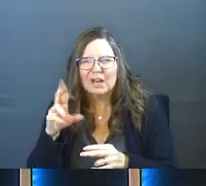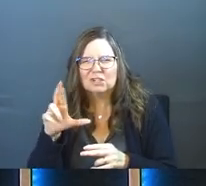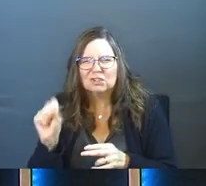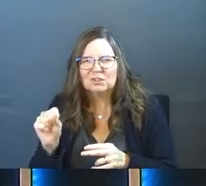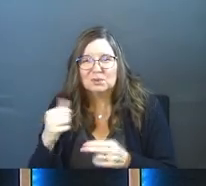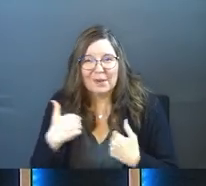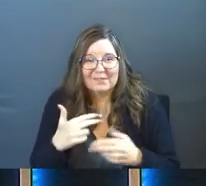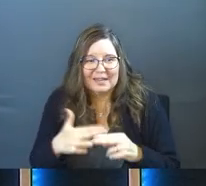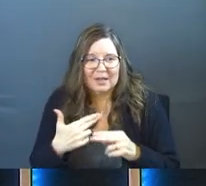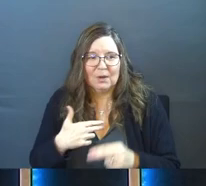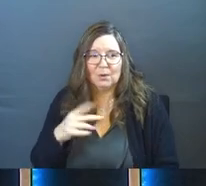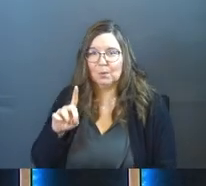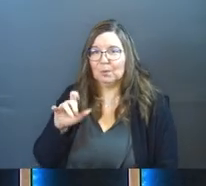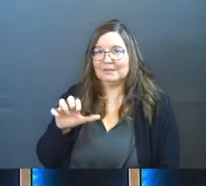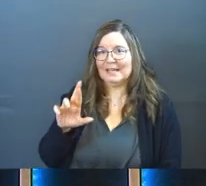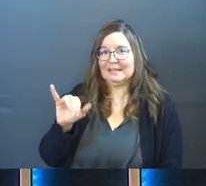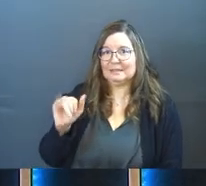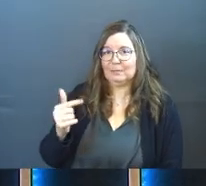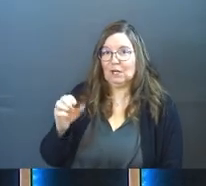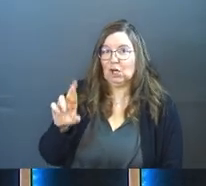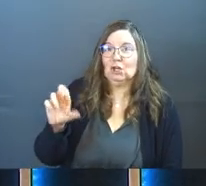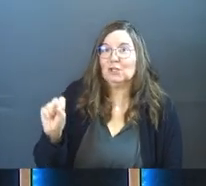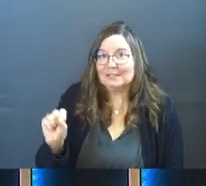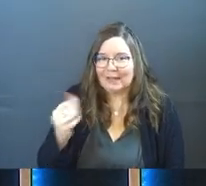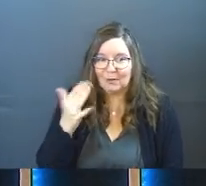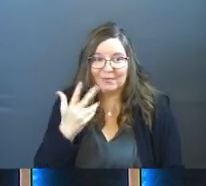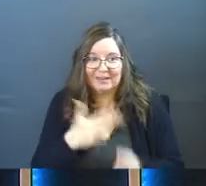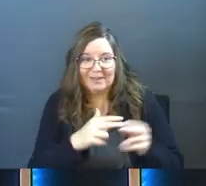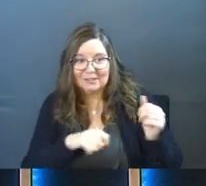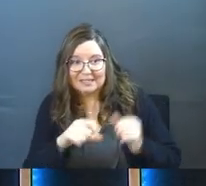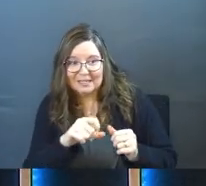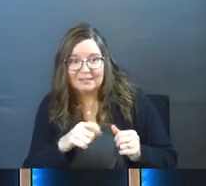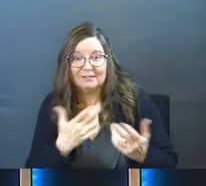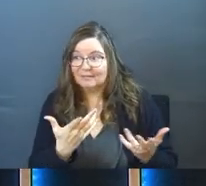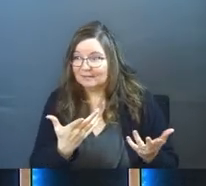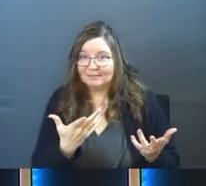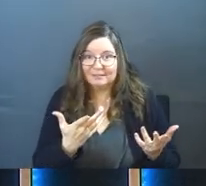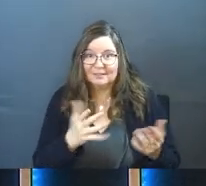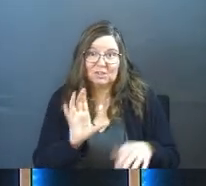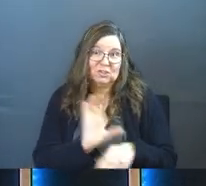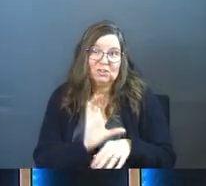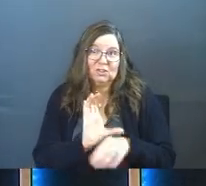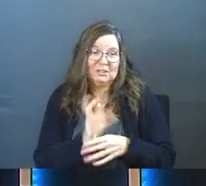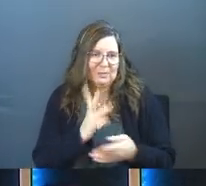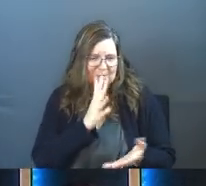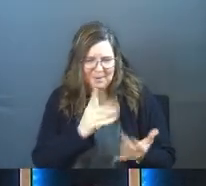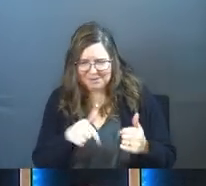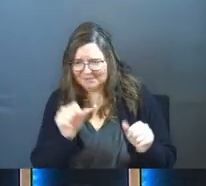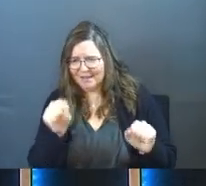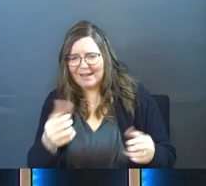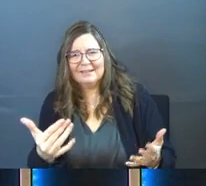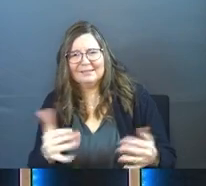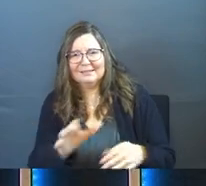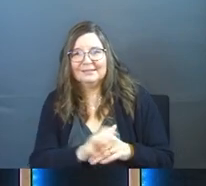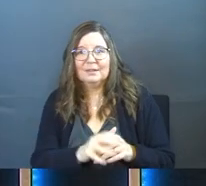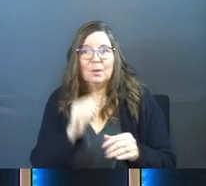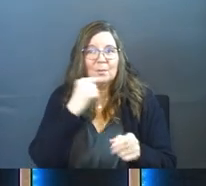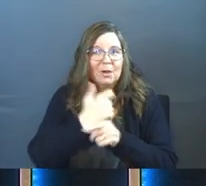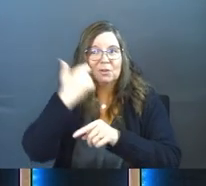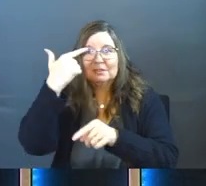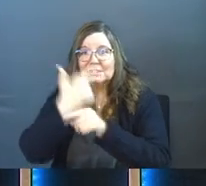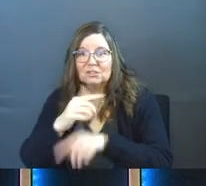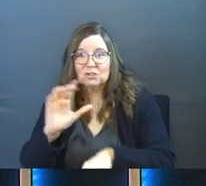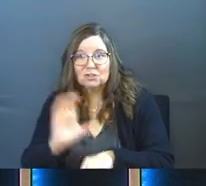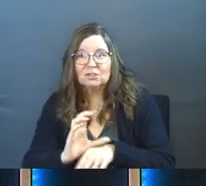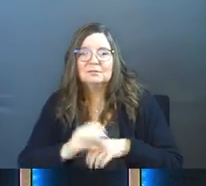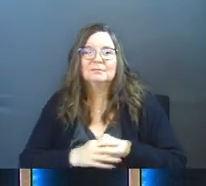you have a name? We're day springers. I don't know if you've got a name for each other. The church, yeah, the church, that's what I'm talking about, yeah. With other brothers and sisters